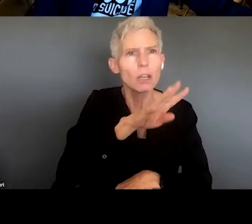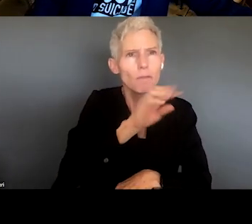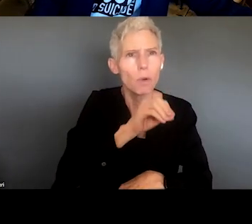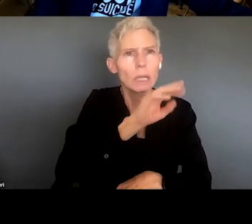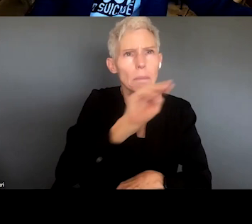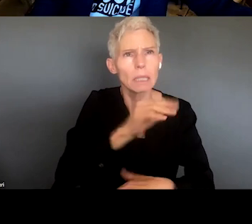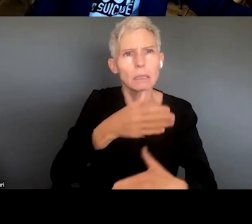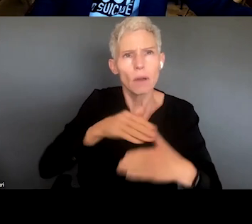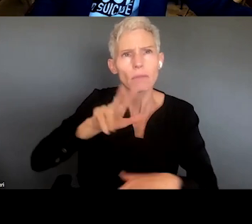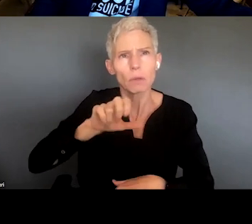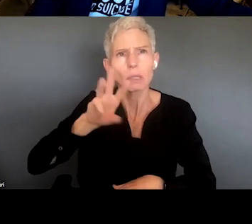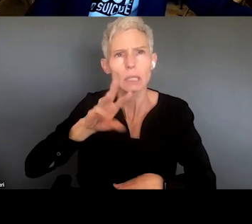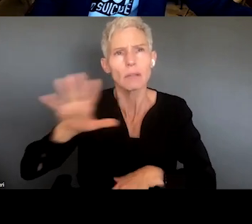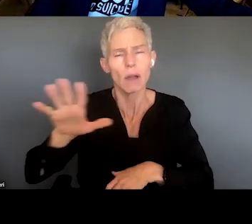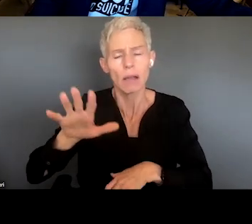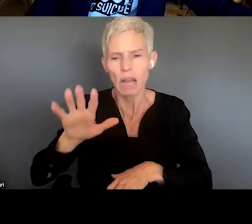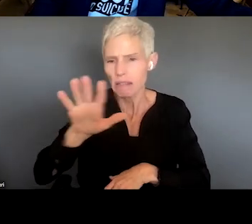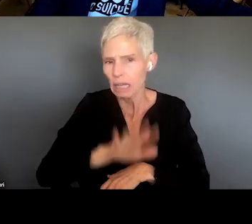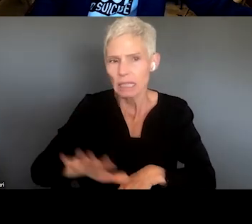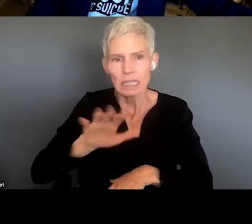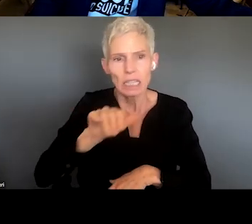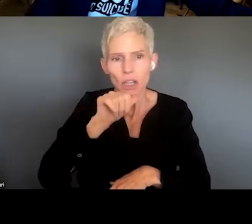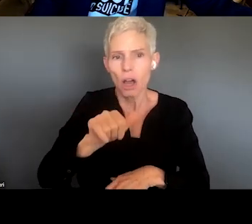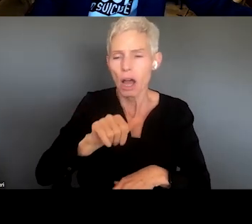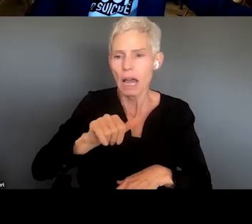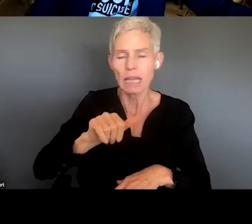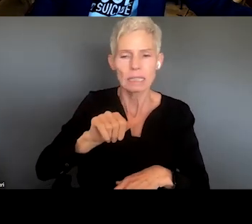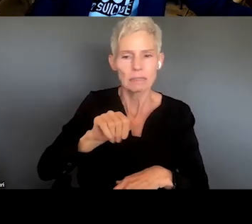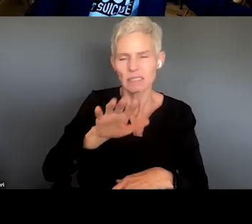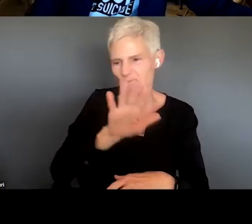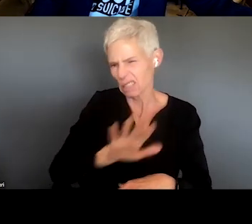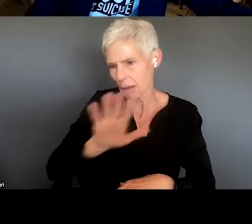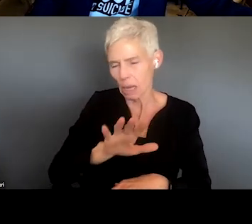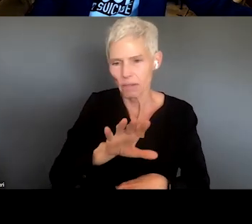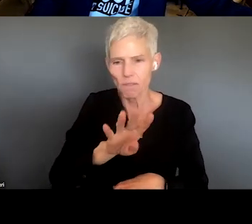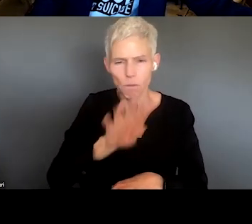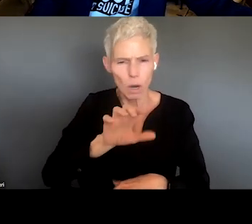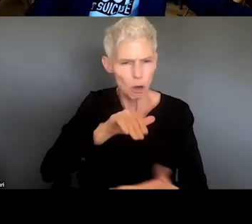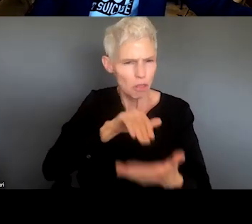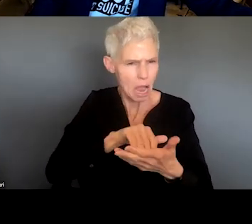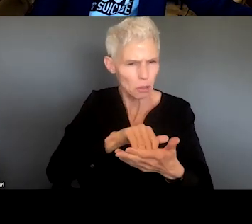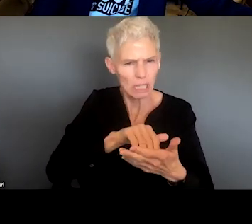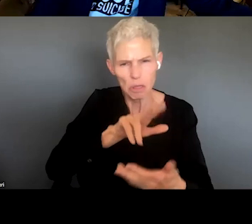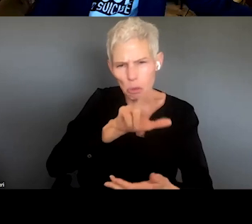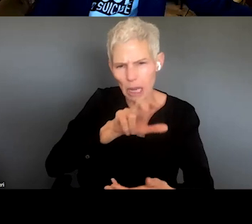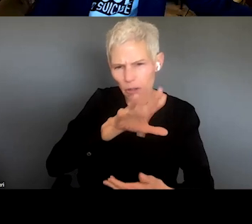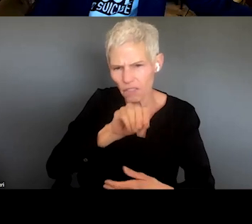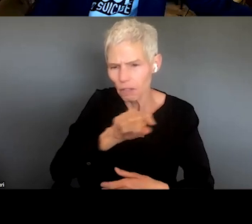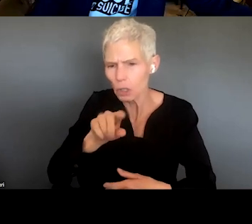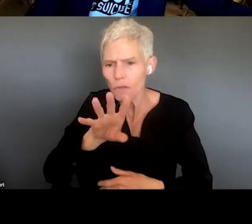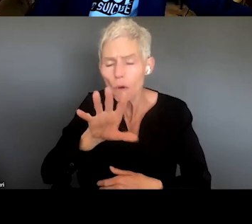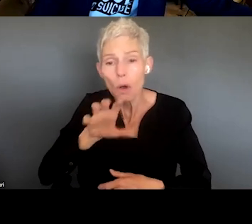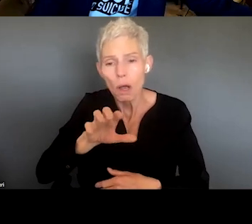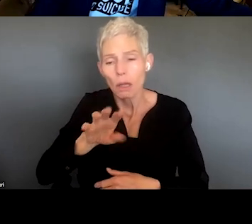by 365? I think it's not quite 400,000, somewhere in that 350 to 400,000 people